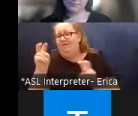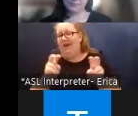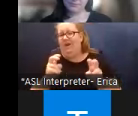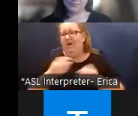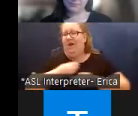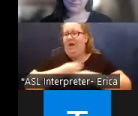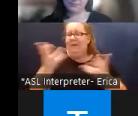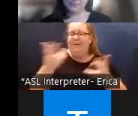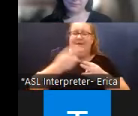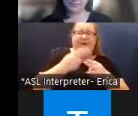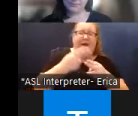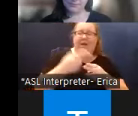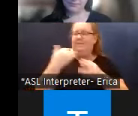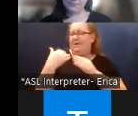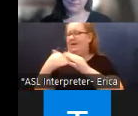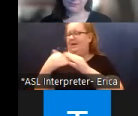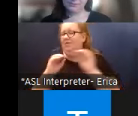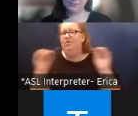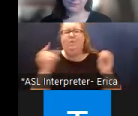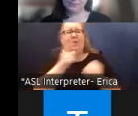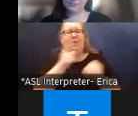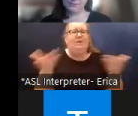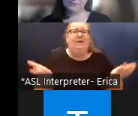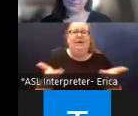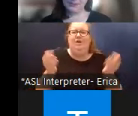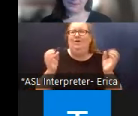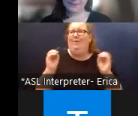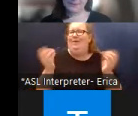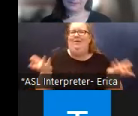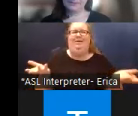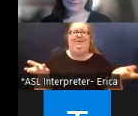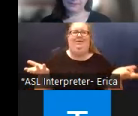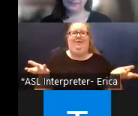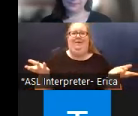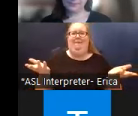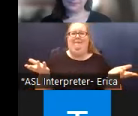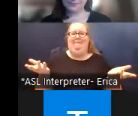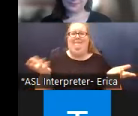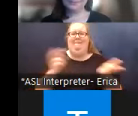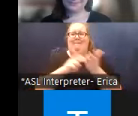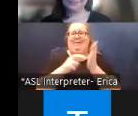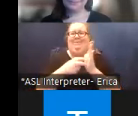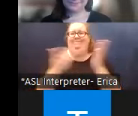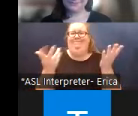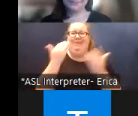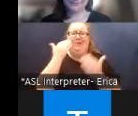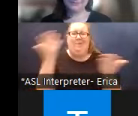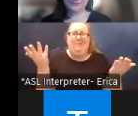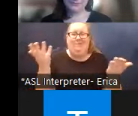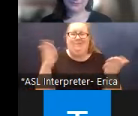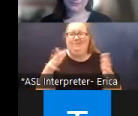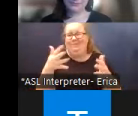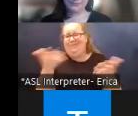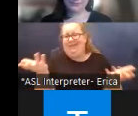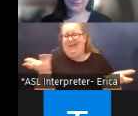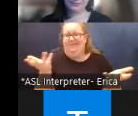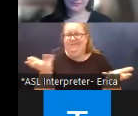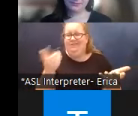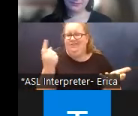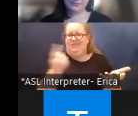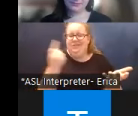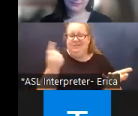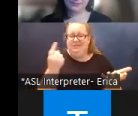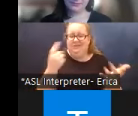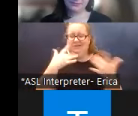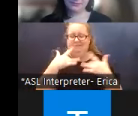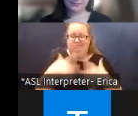away rain barrels. Nobody, who's here? Nobody. I mean, you know, it's kind of